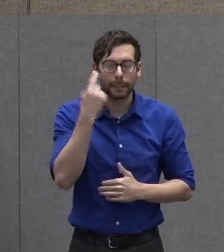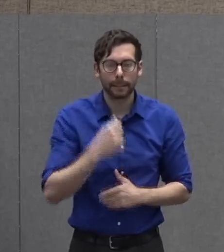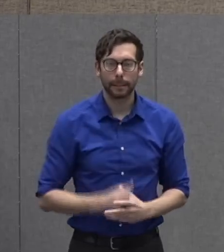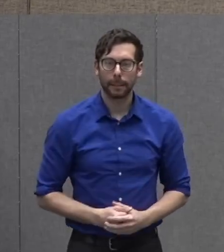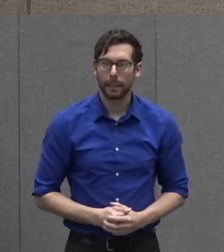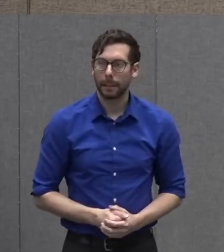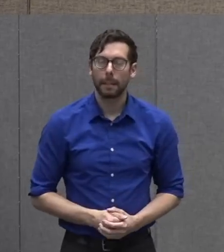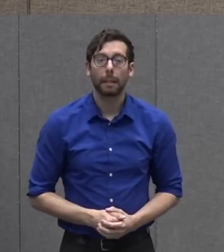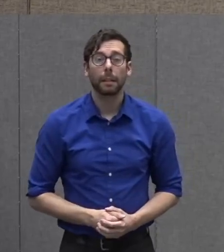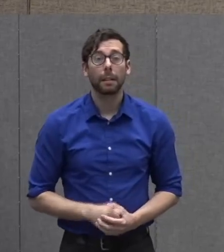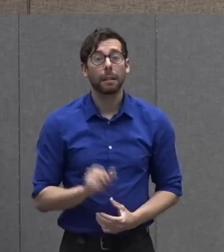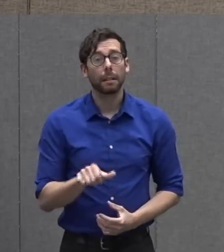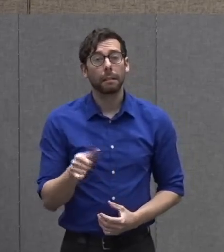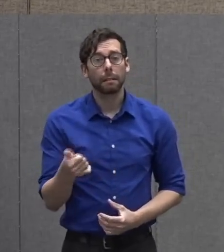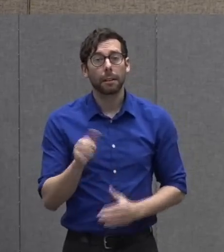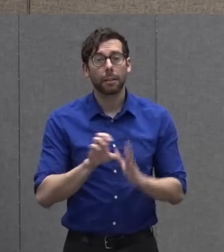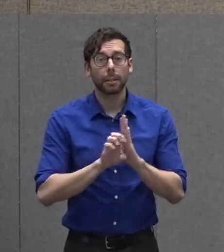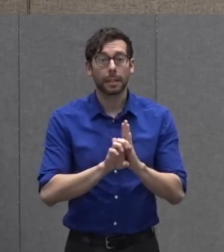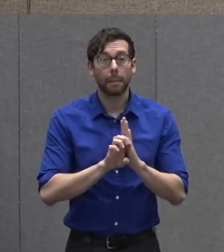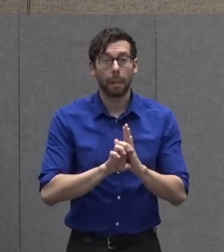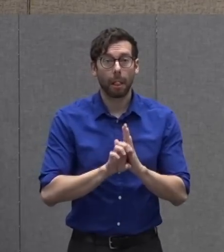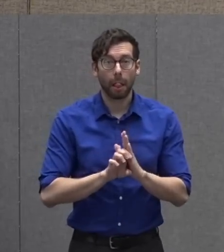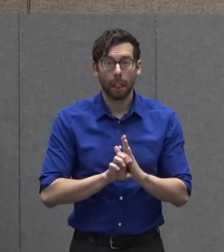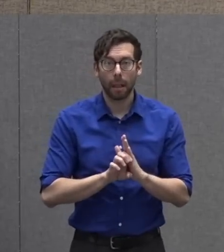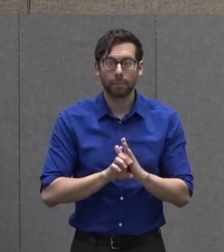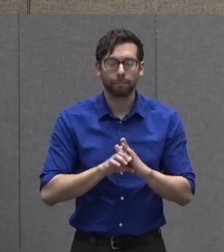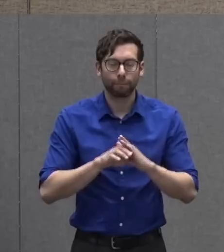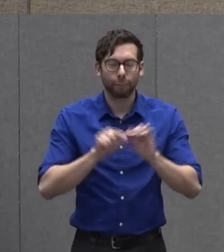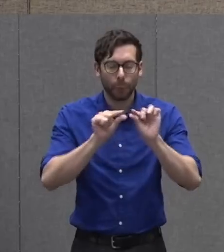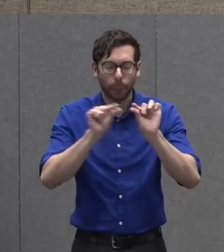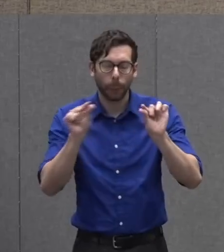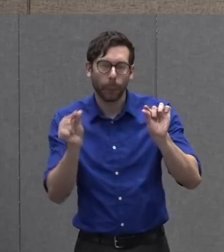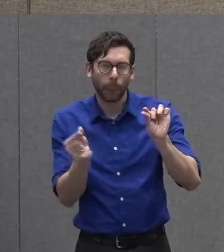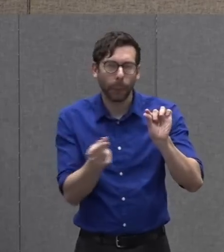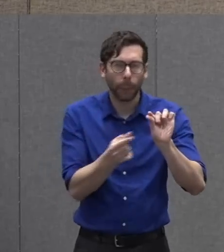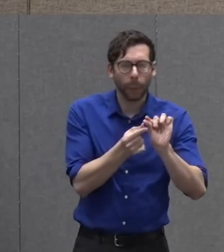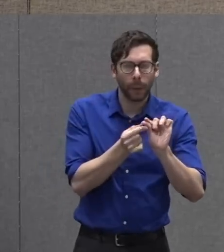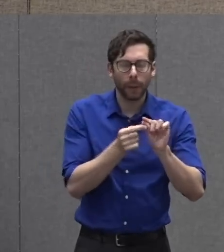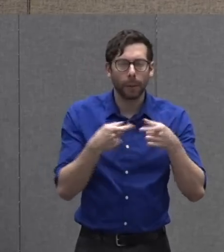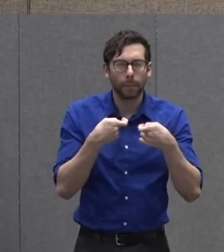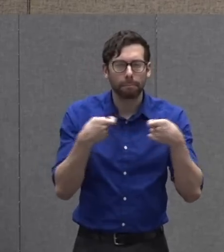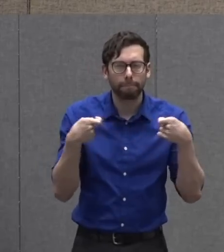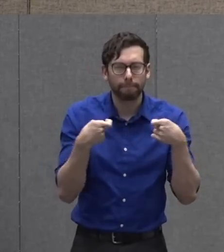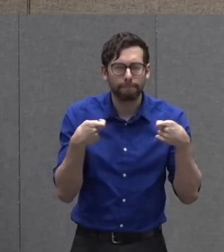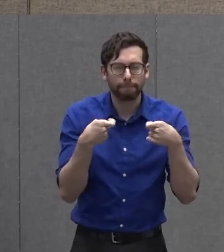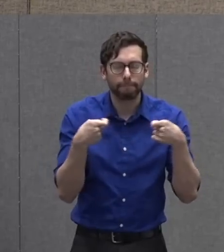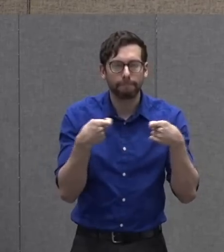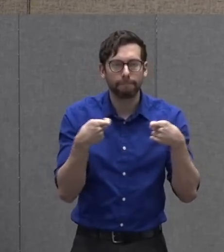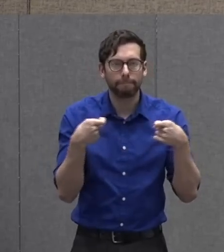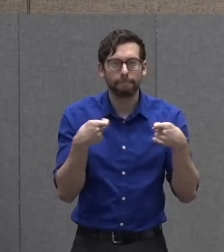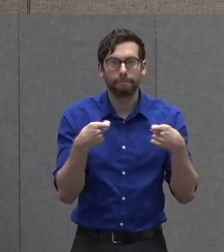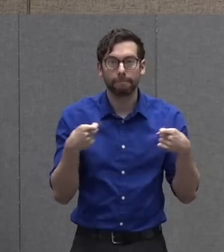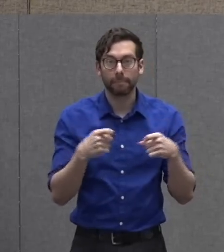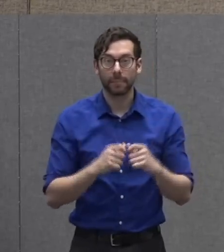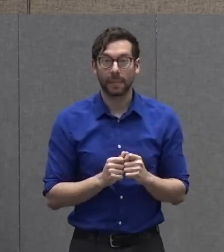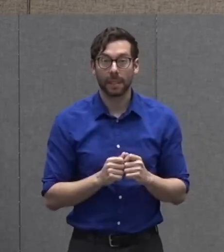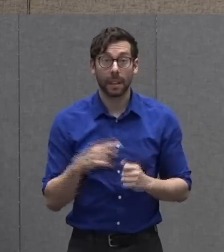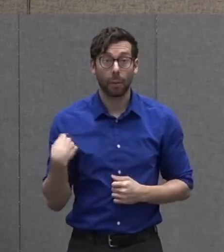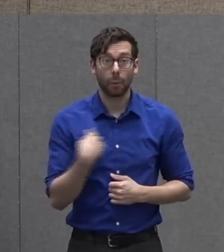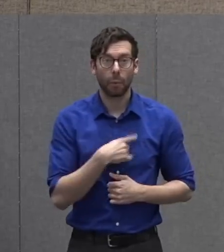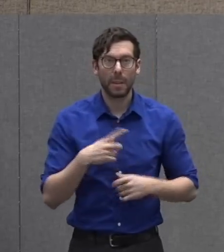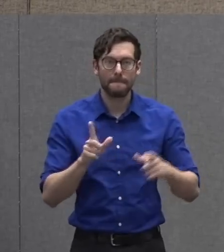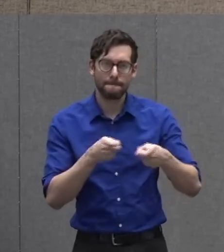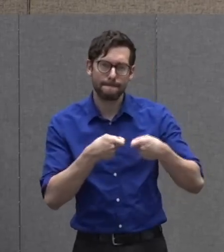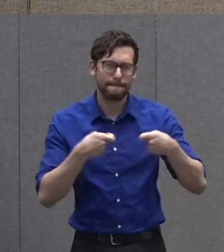Another example is a rubber band. So maybe you have some rubber bands at home, and we pull them apart.